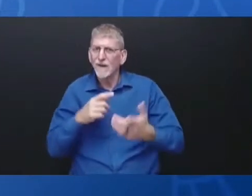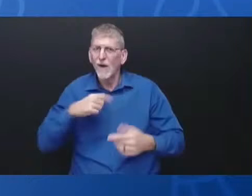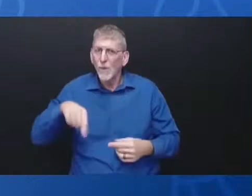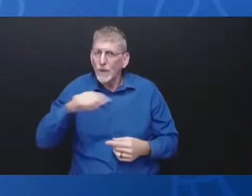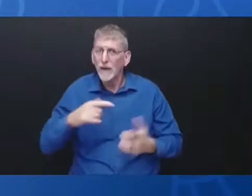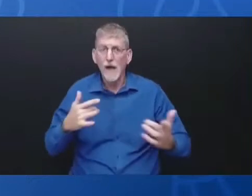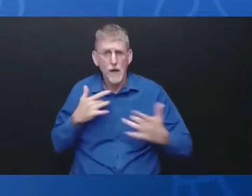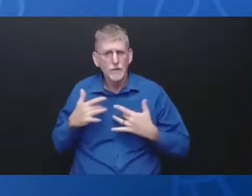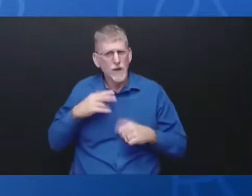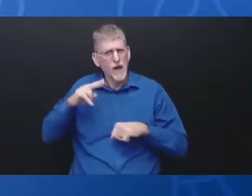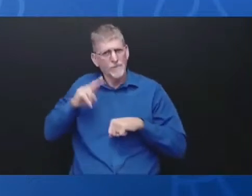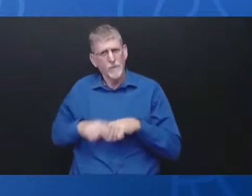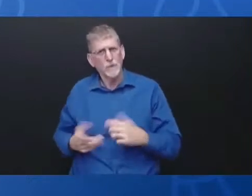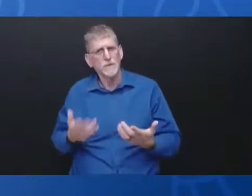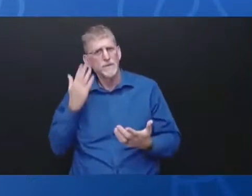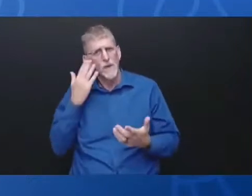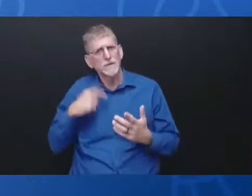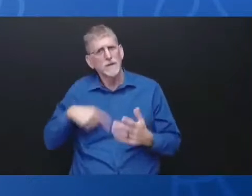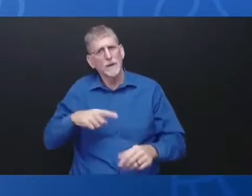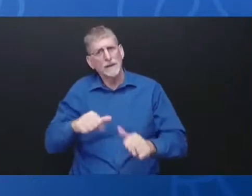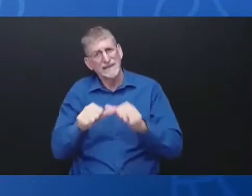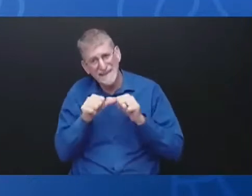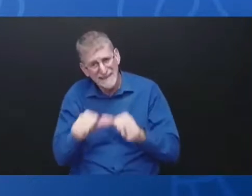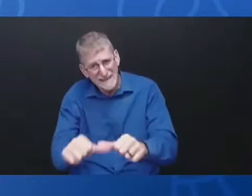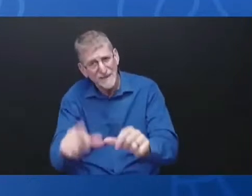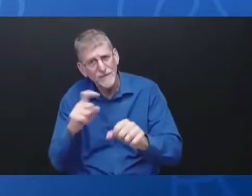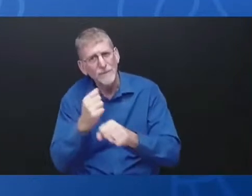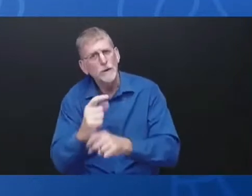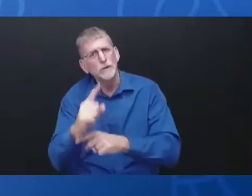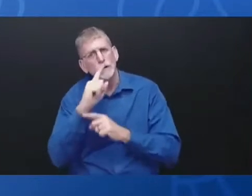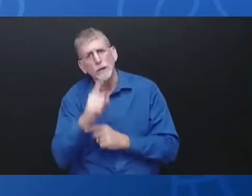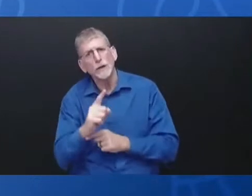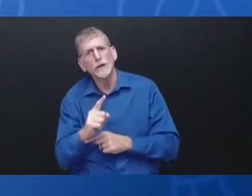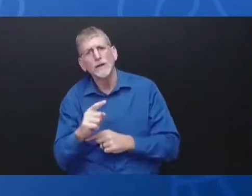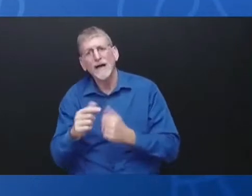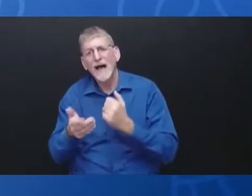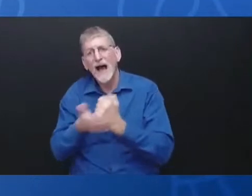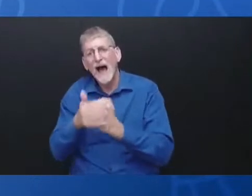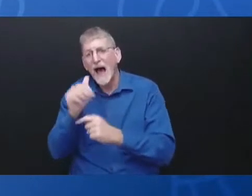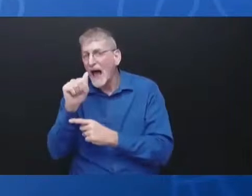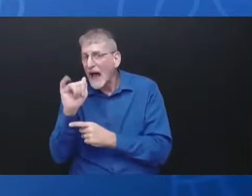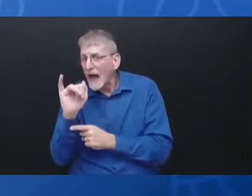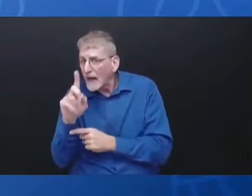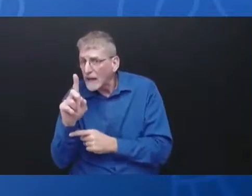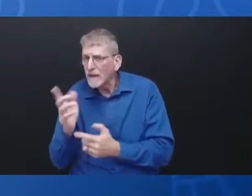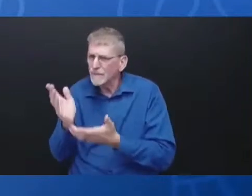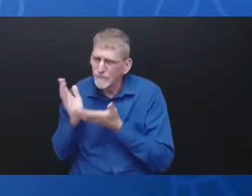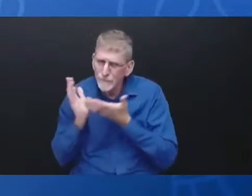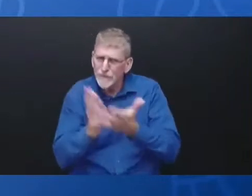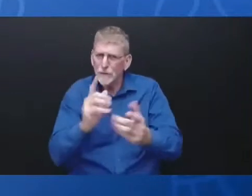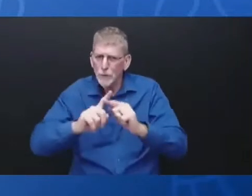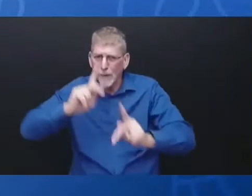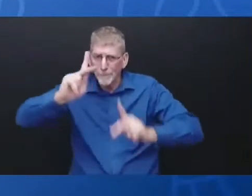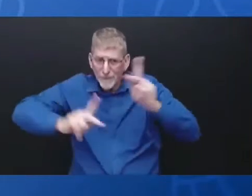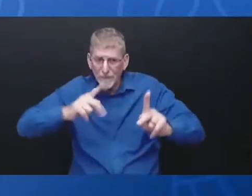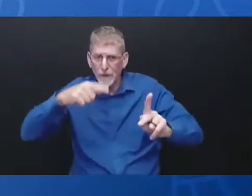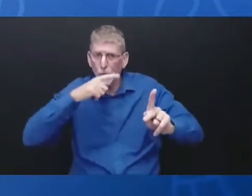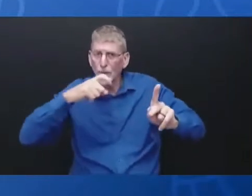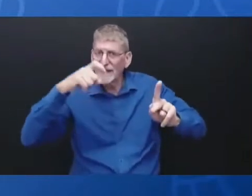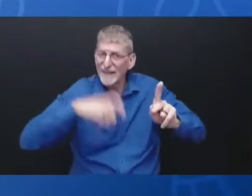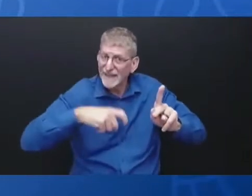sure that aid can get to the people who need it. Yes, sir. Go ahead. Follow up that? Yeah. The Syrian Interim